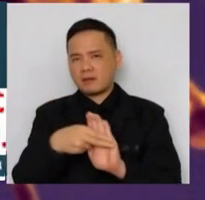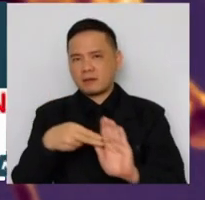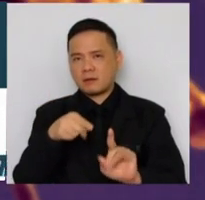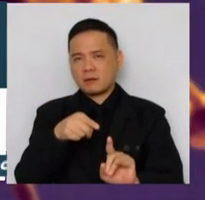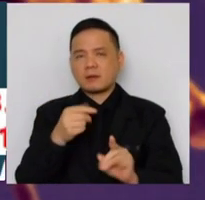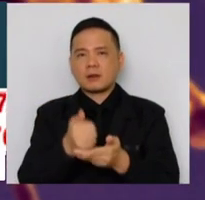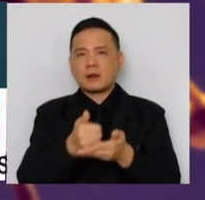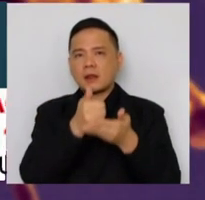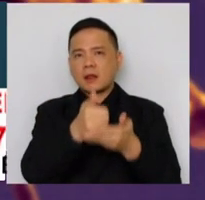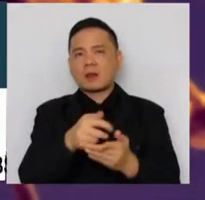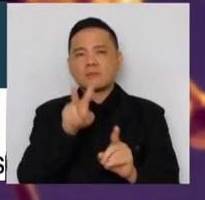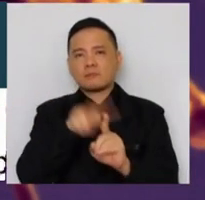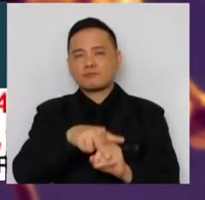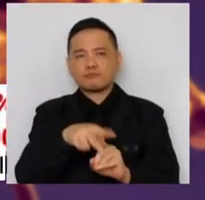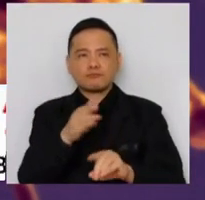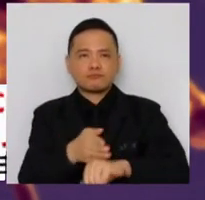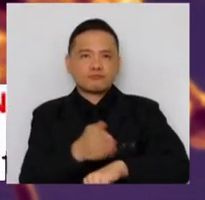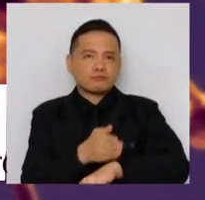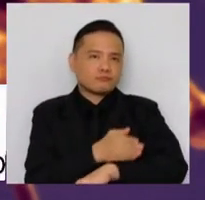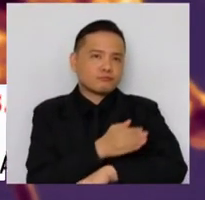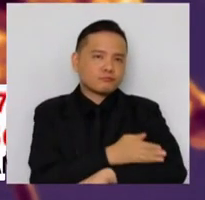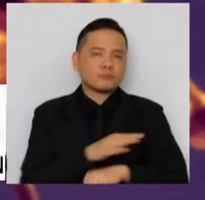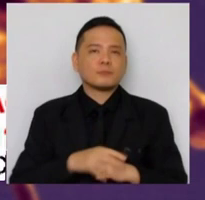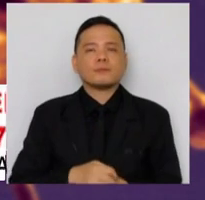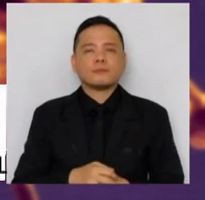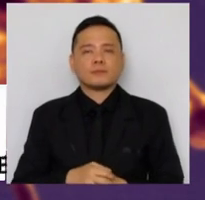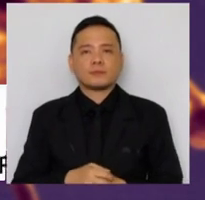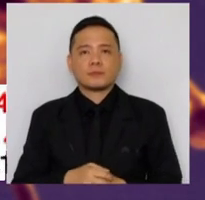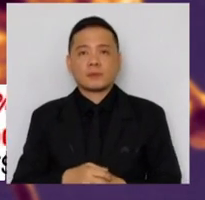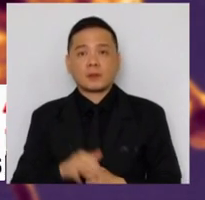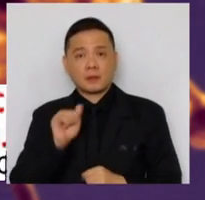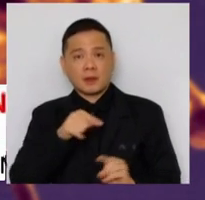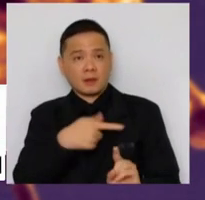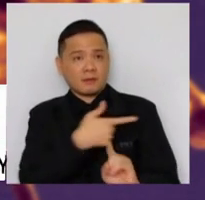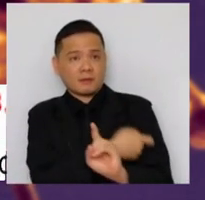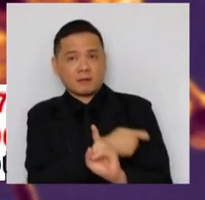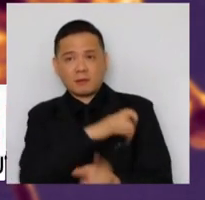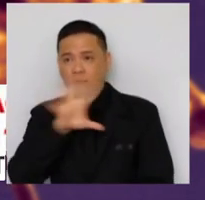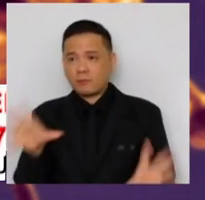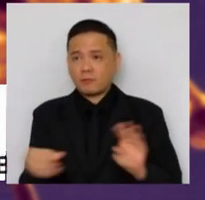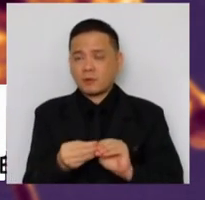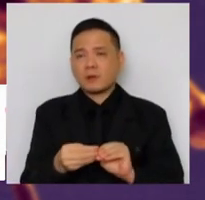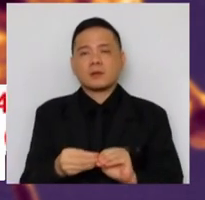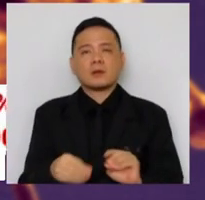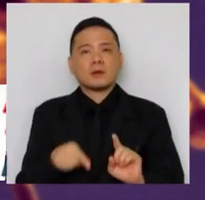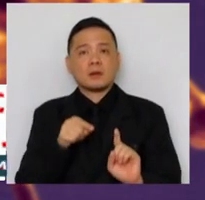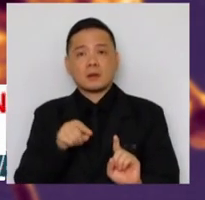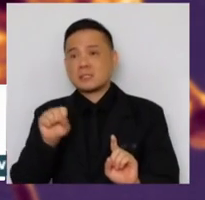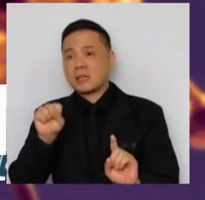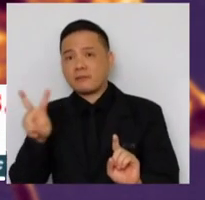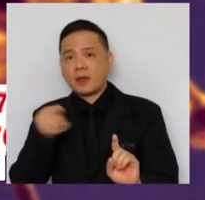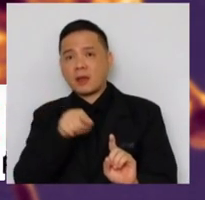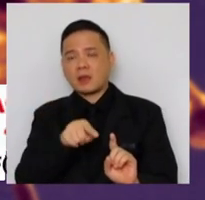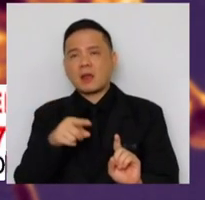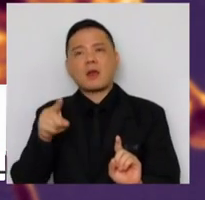country's inoculation drive. Chinese-made COVID-19 vaccines make up almost half of the Philippines' supply.